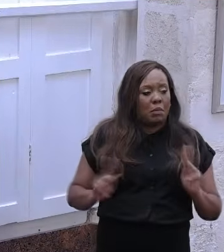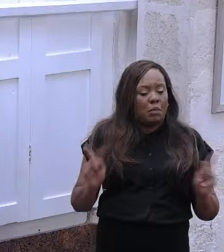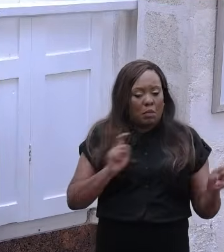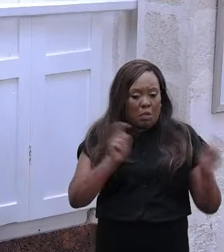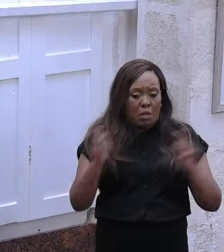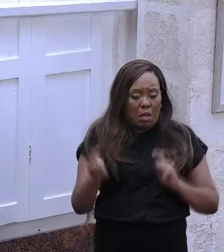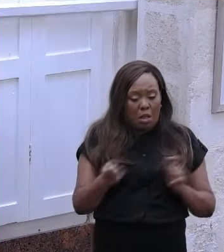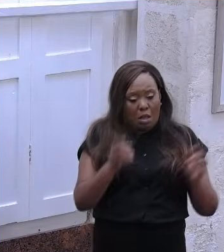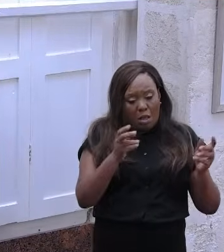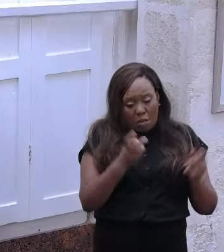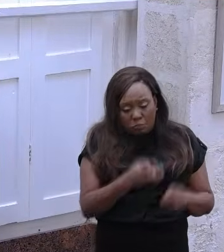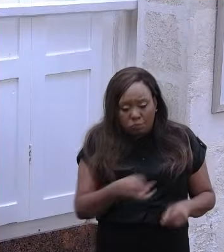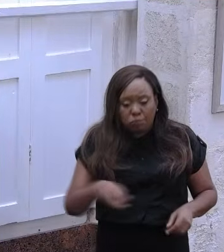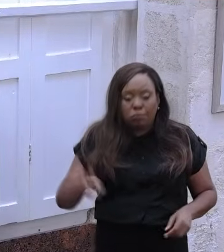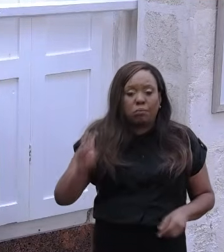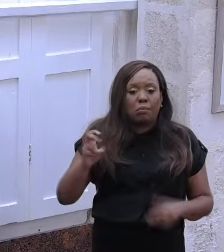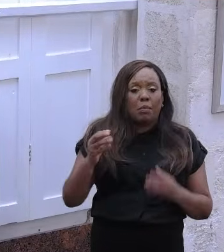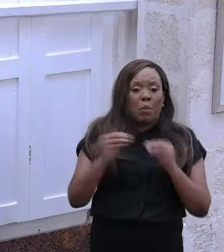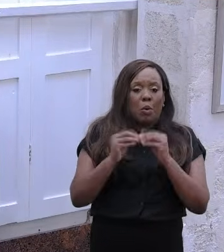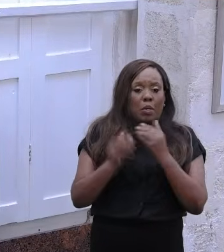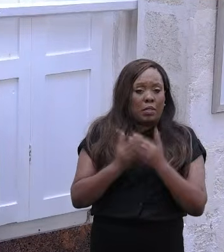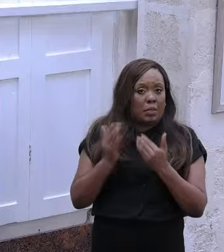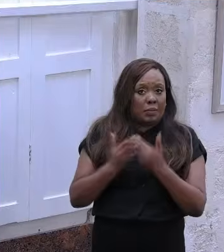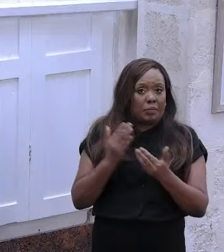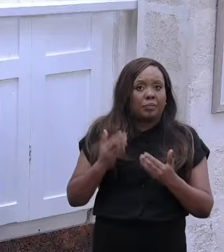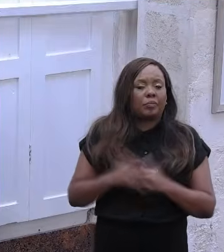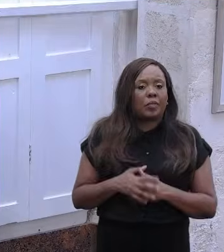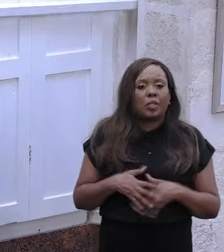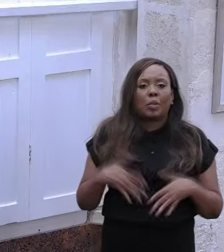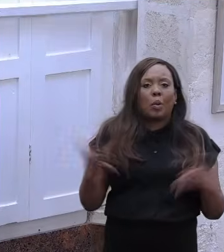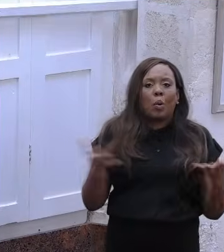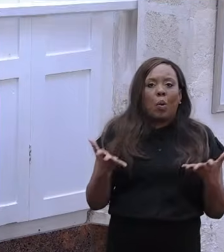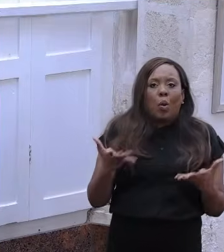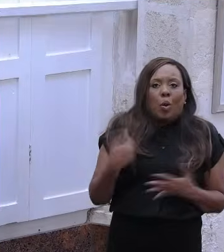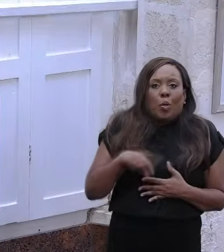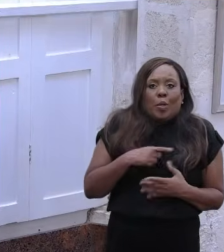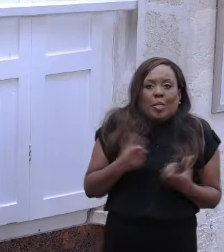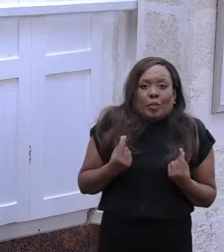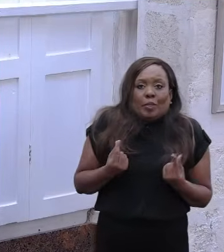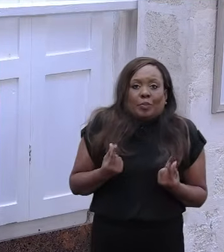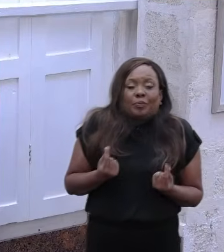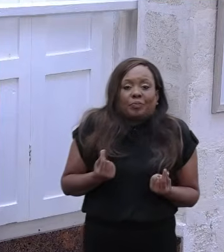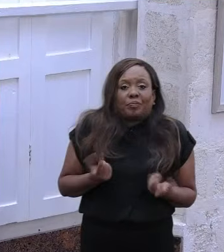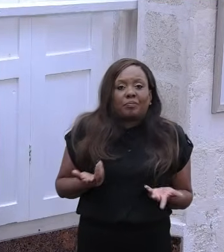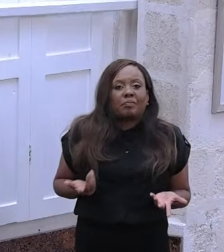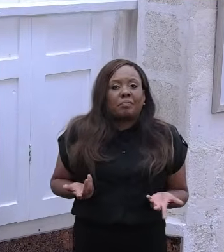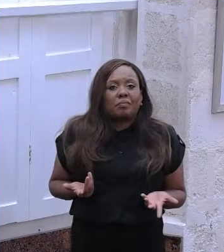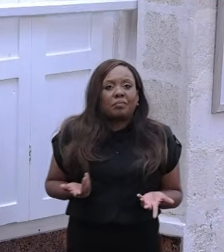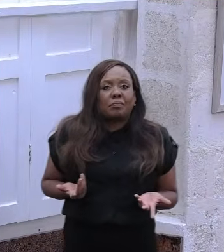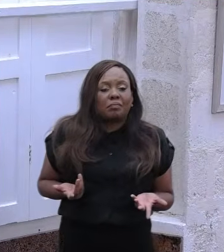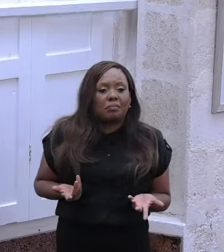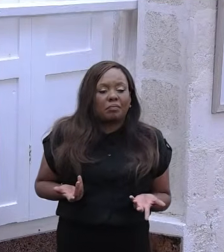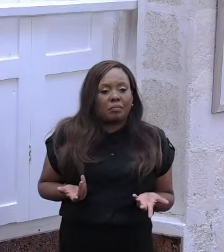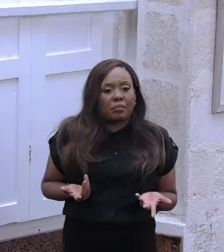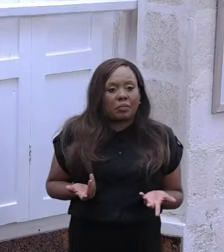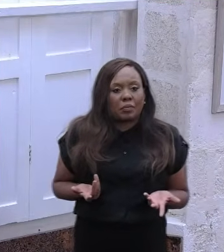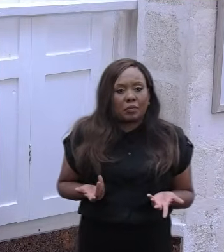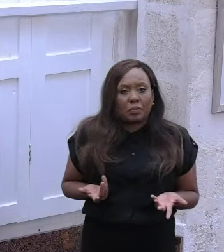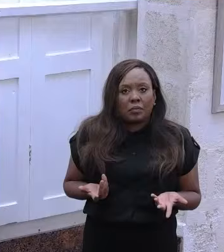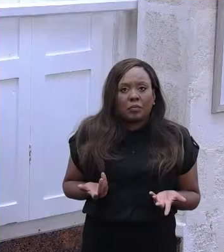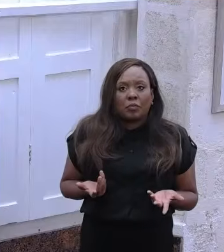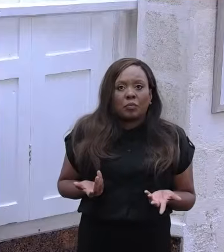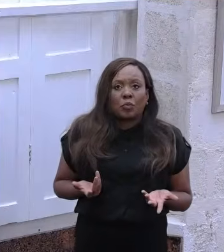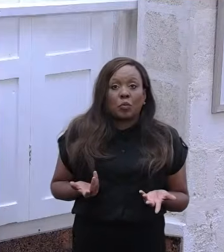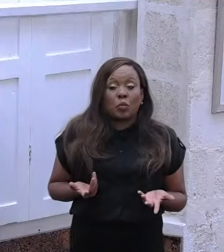come forward. So what we have been seeking to do now, this was the challenge that Barbados would have had. People